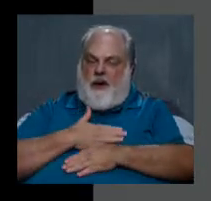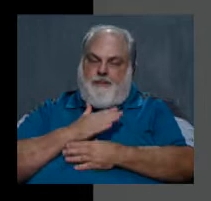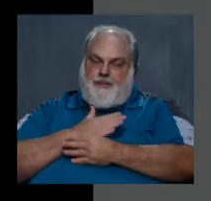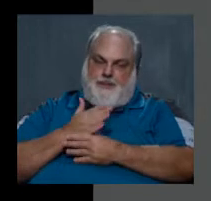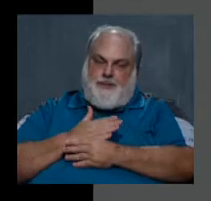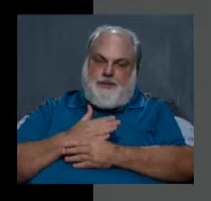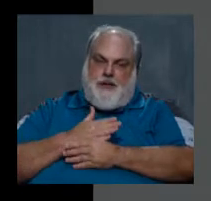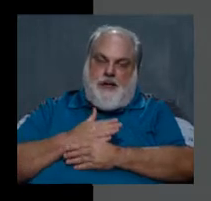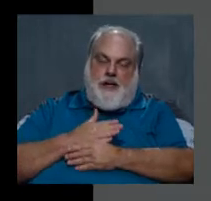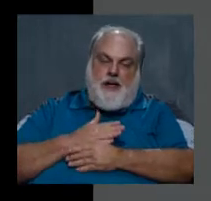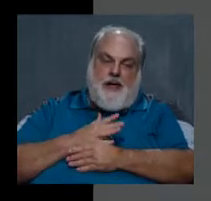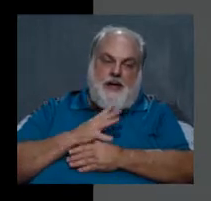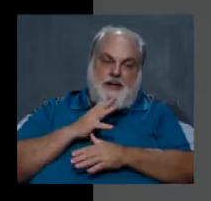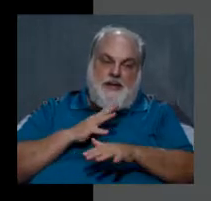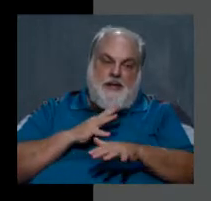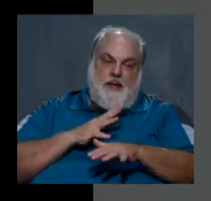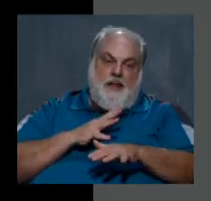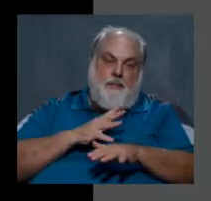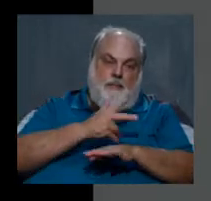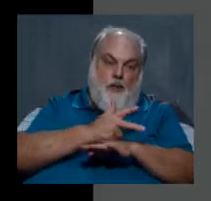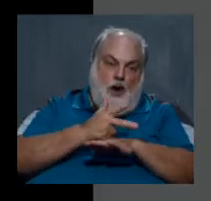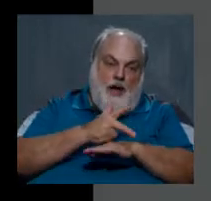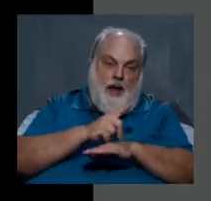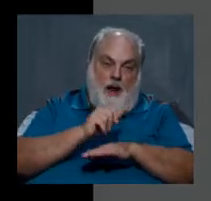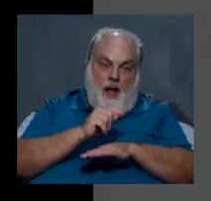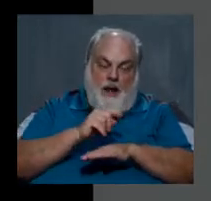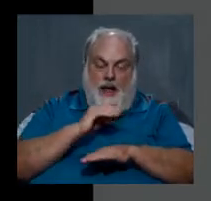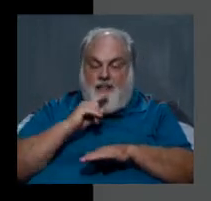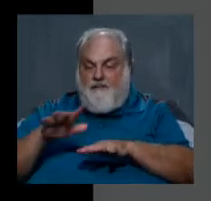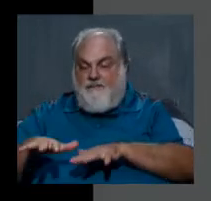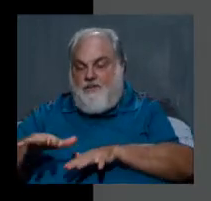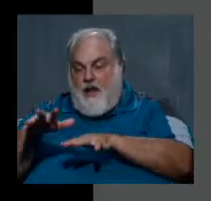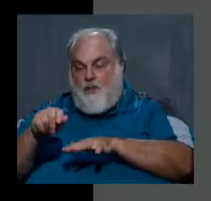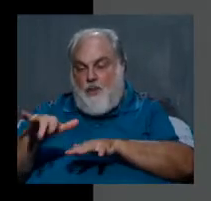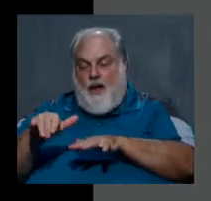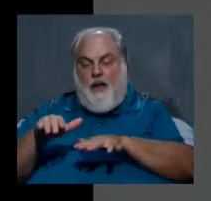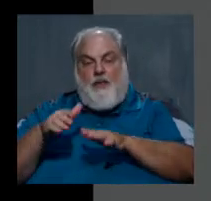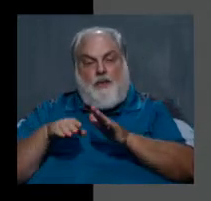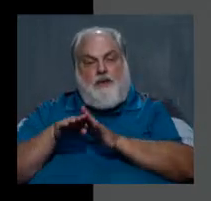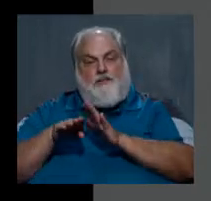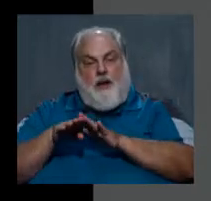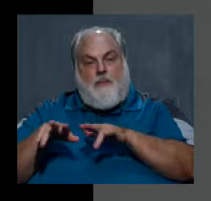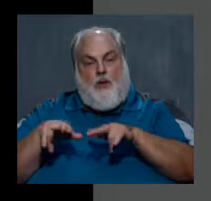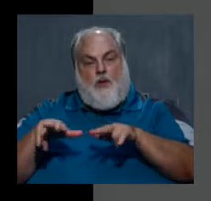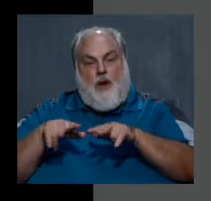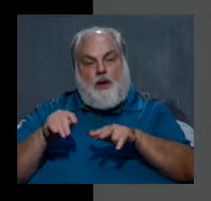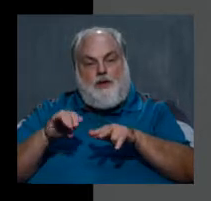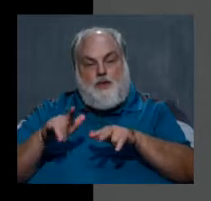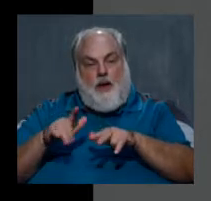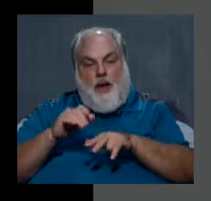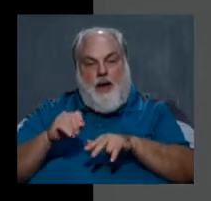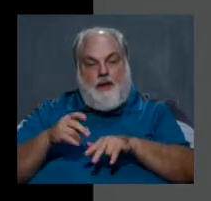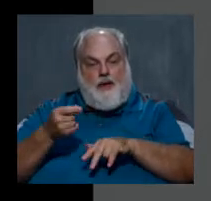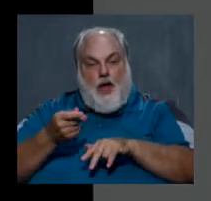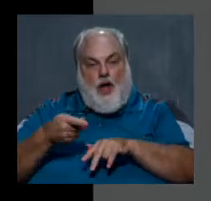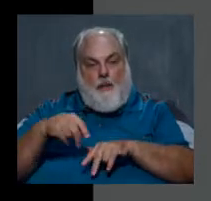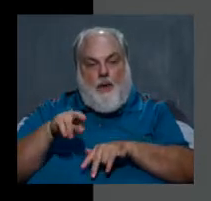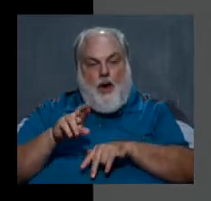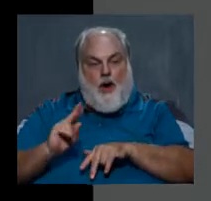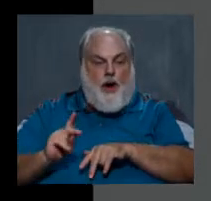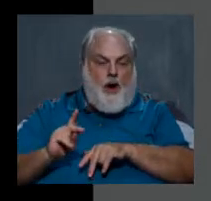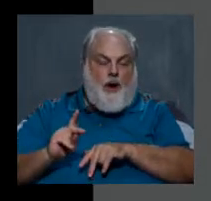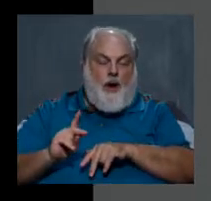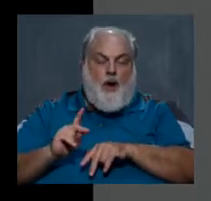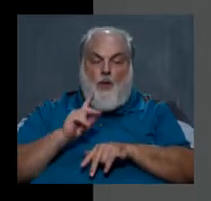and the floodway, and the developer is considering creating walking trails along the creek. The plan includes a placement of a dog park, detention pond with pavilion,